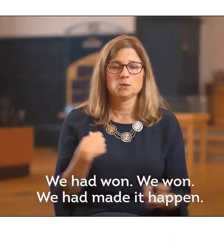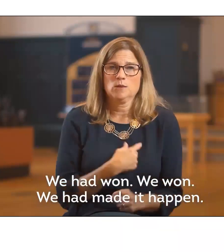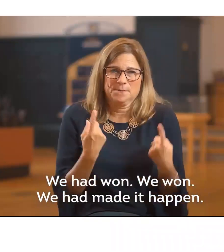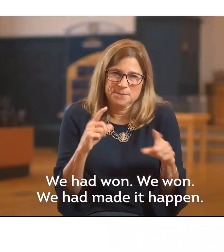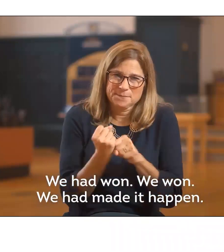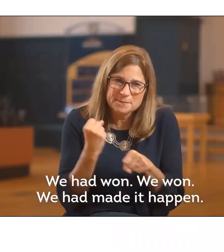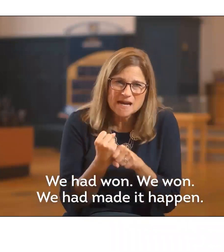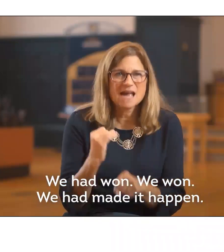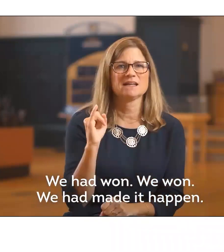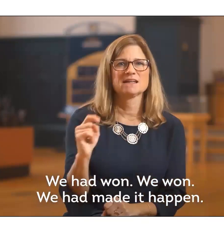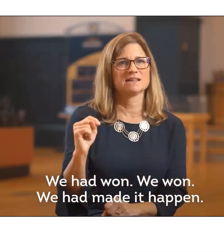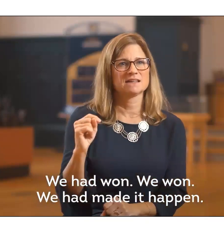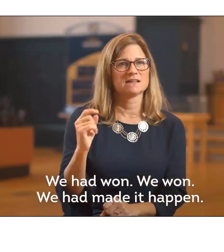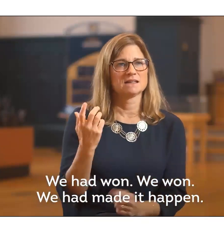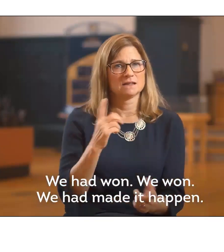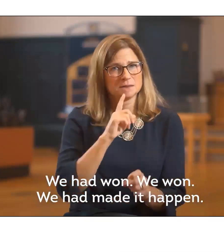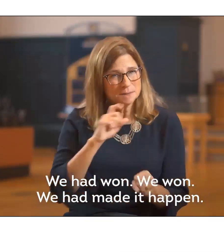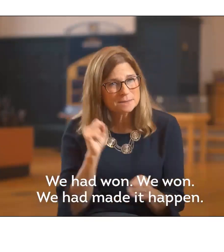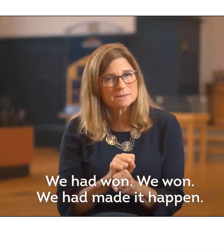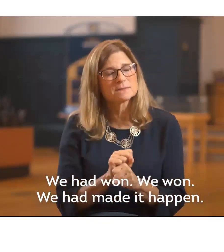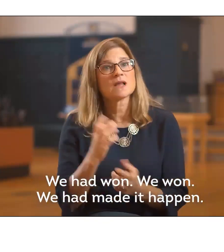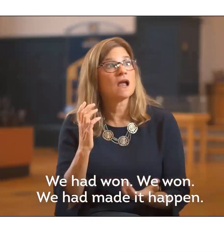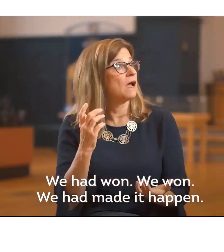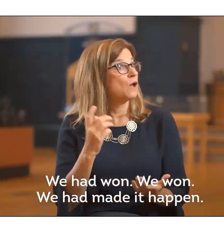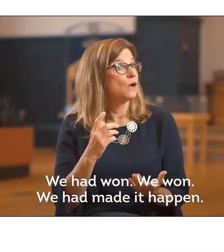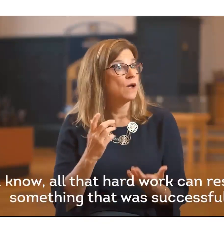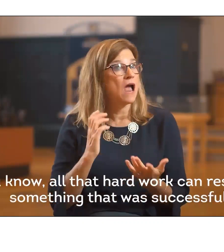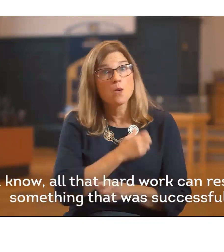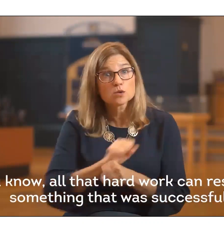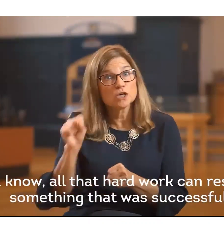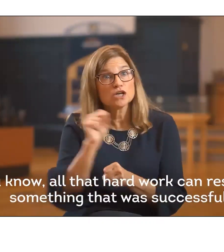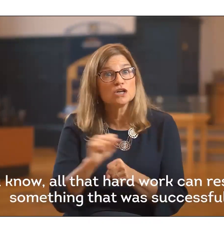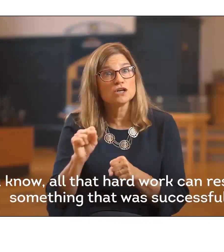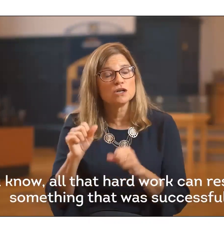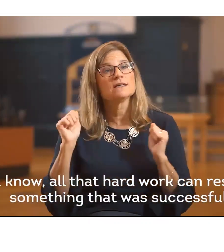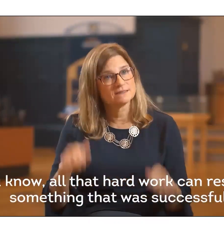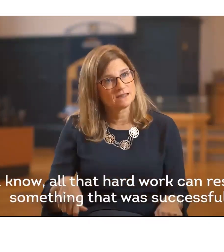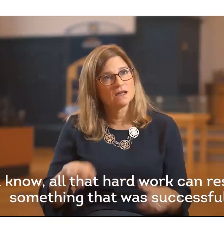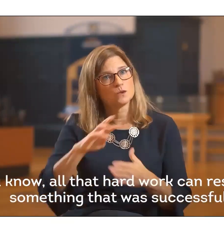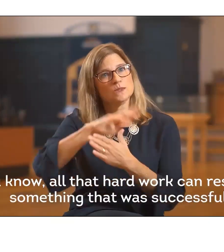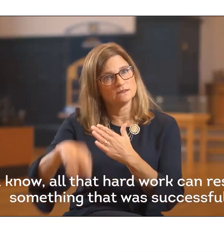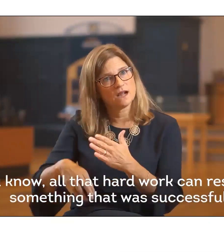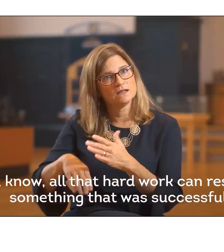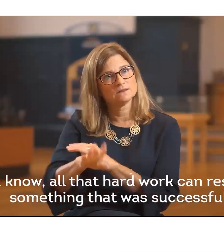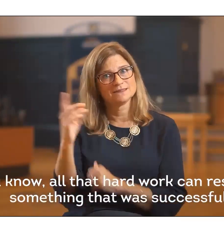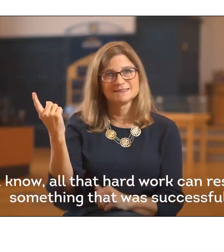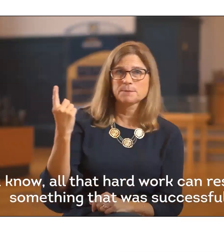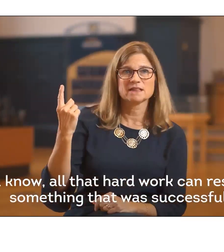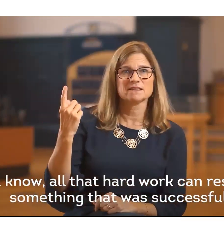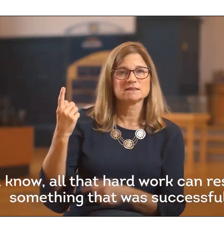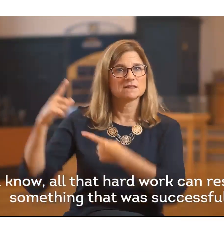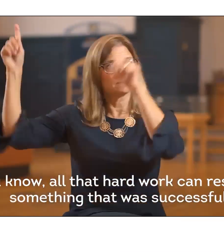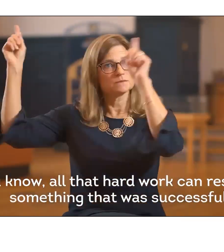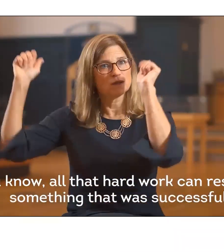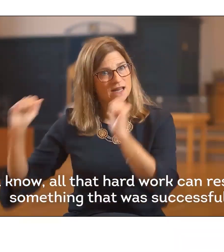won. We had made it happen. You know, all that hard work can result in